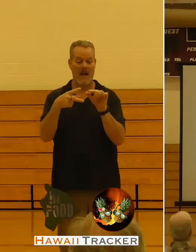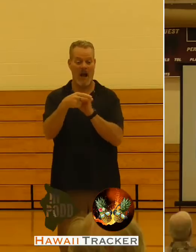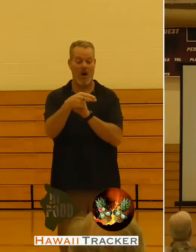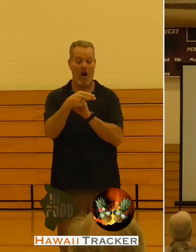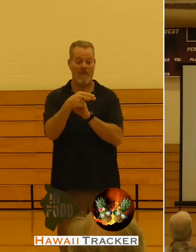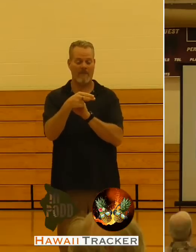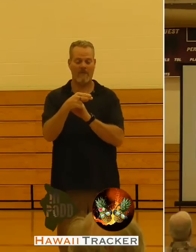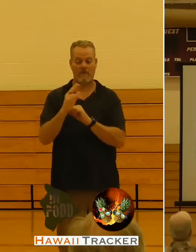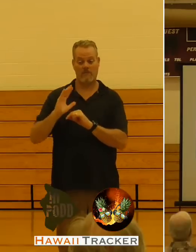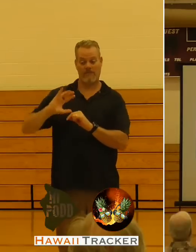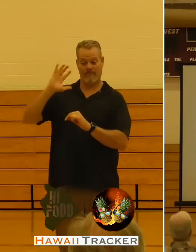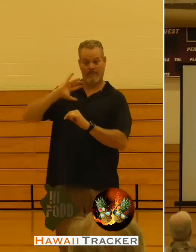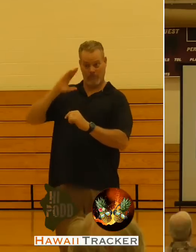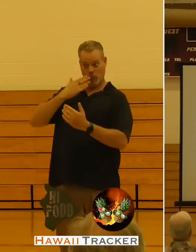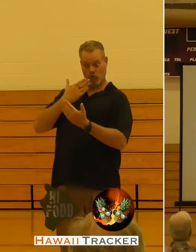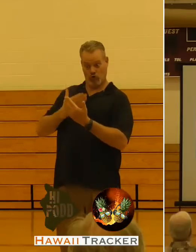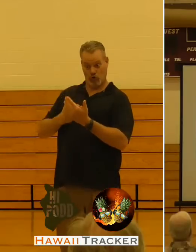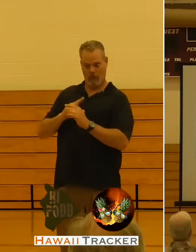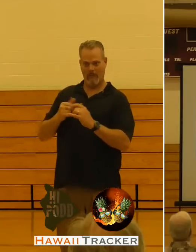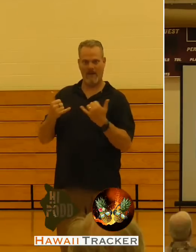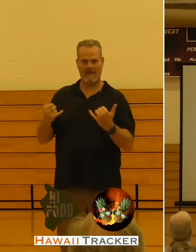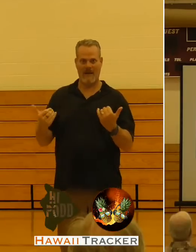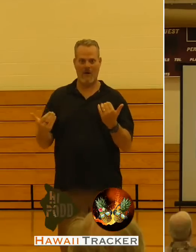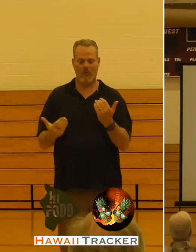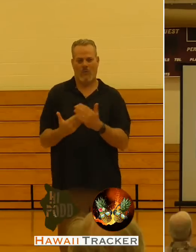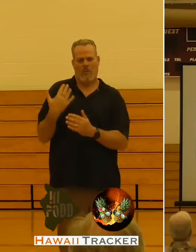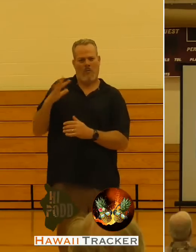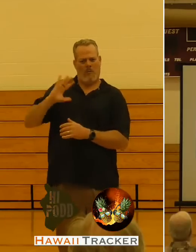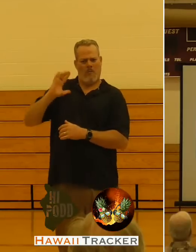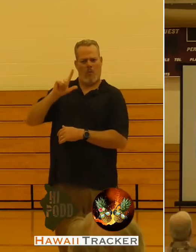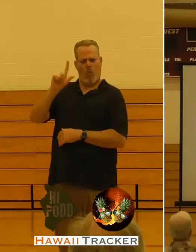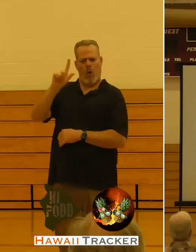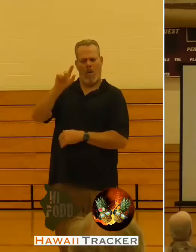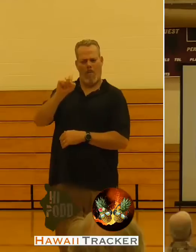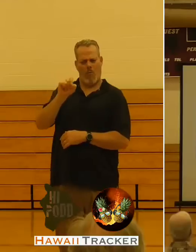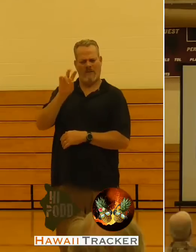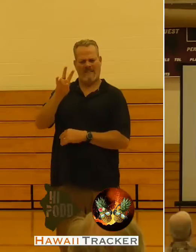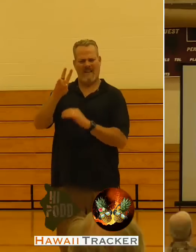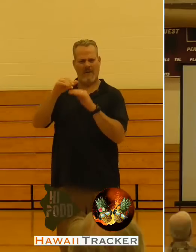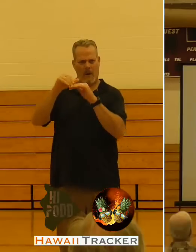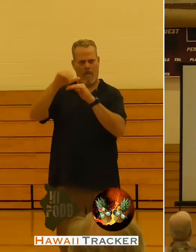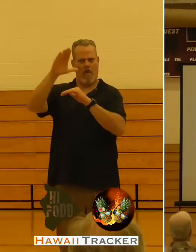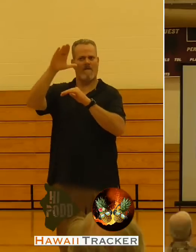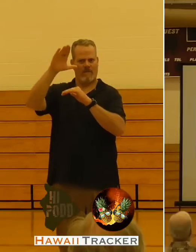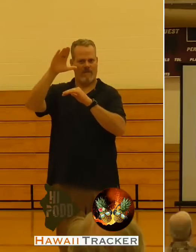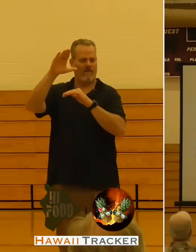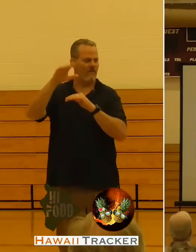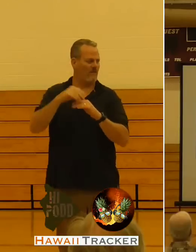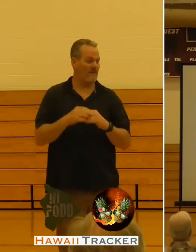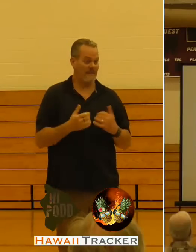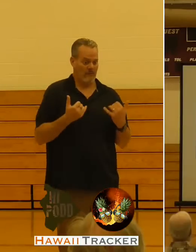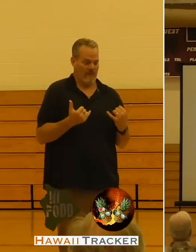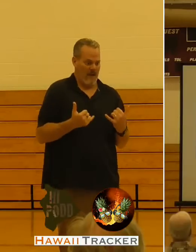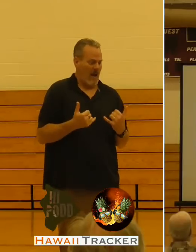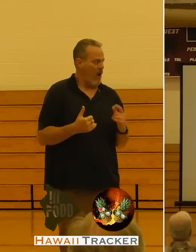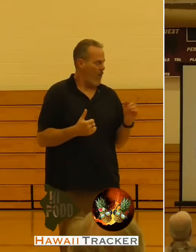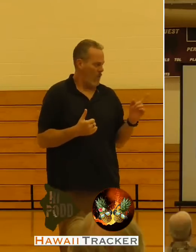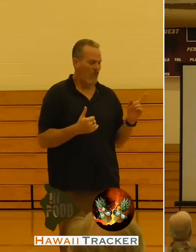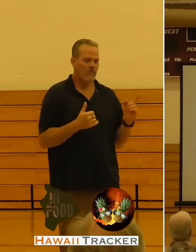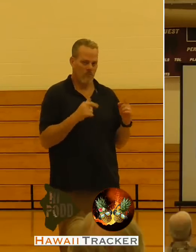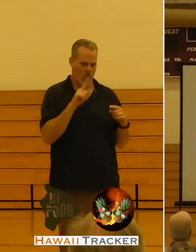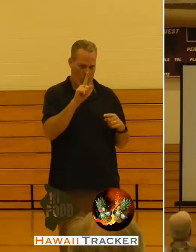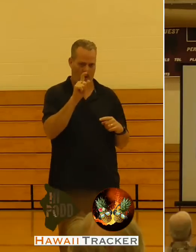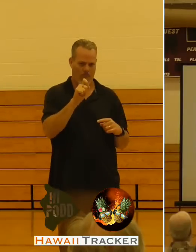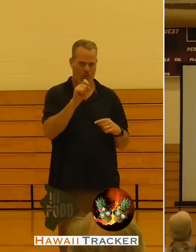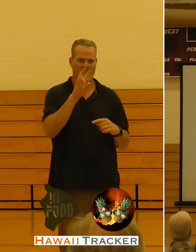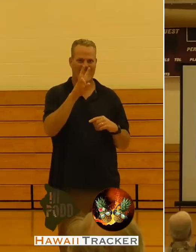old instruments were good at recording 1.7 and above, so I filtered the now data to